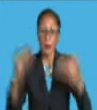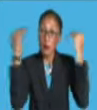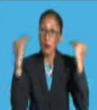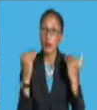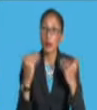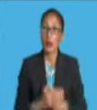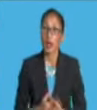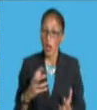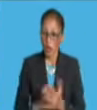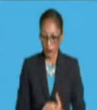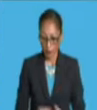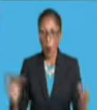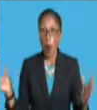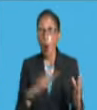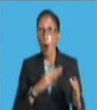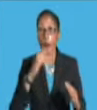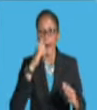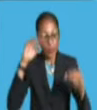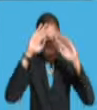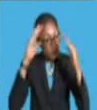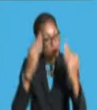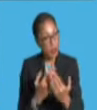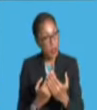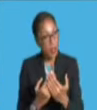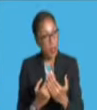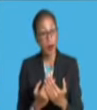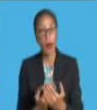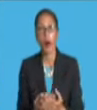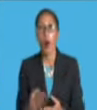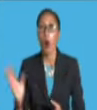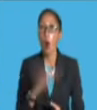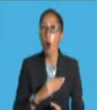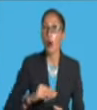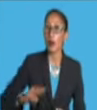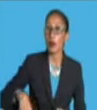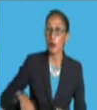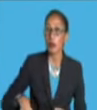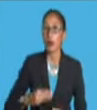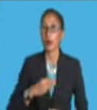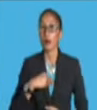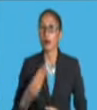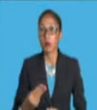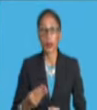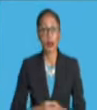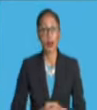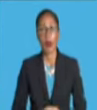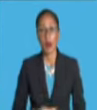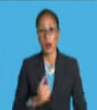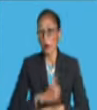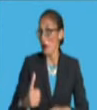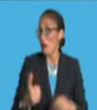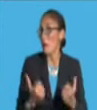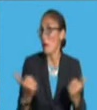Speaker, we have to put our heads together and give our full cooperation to all the ministers and assistant ministers. The government has done a lot